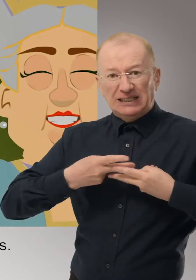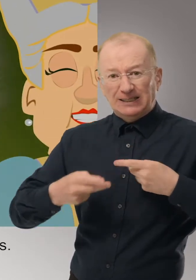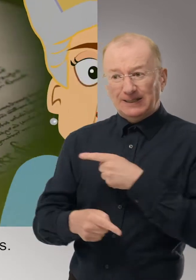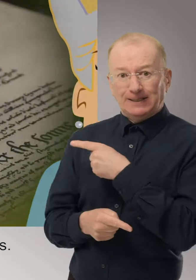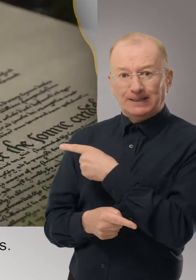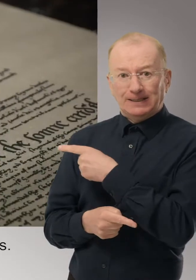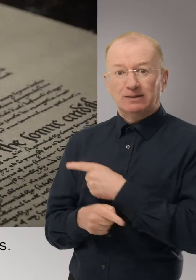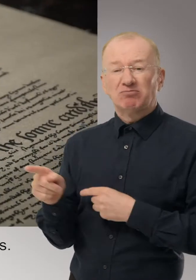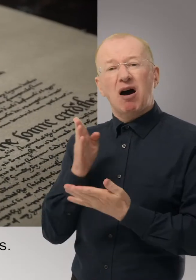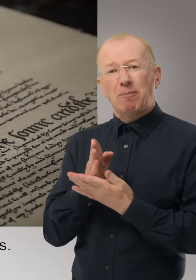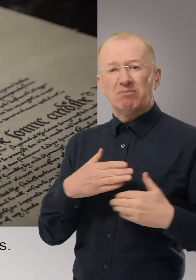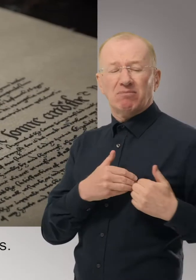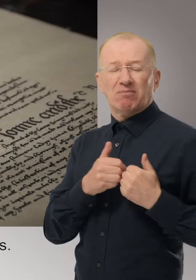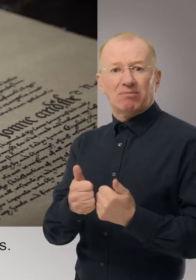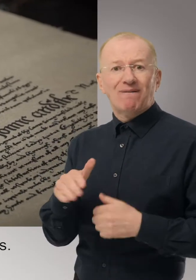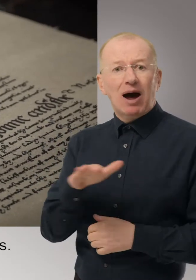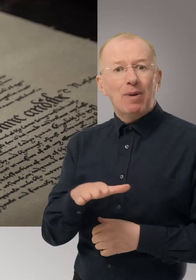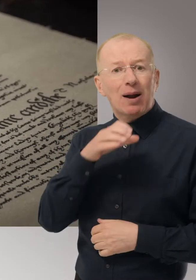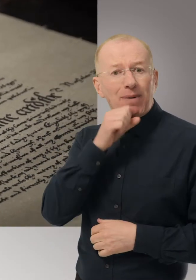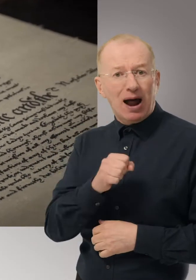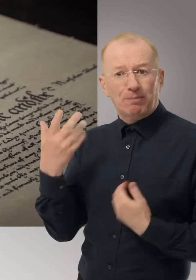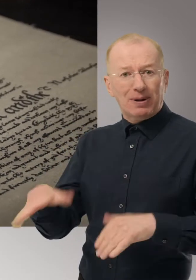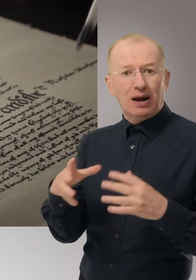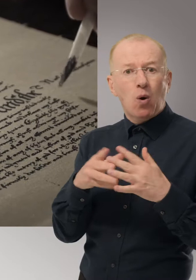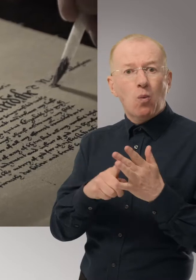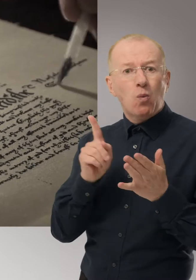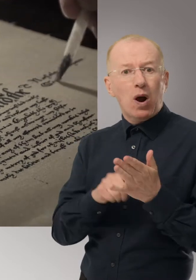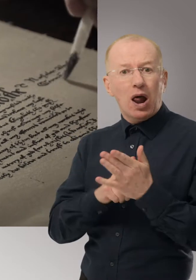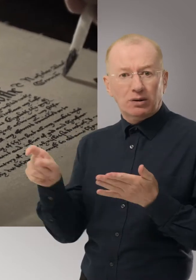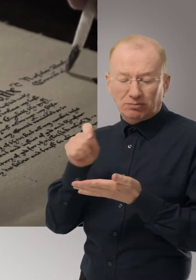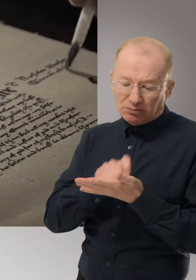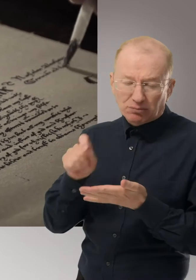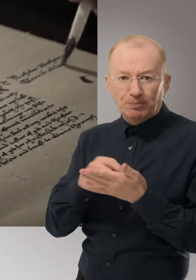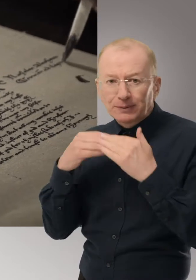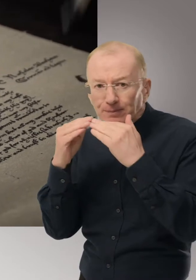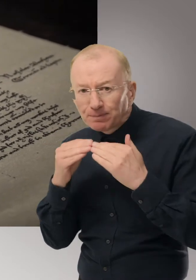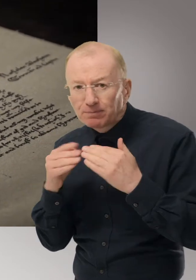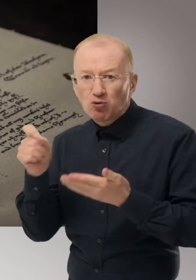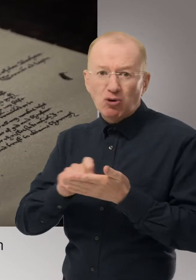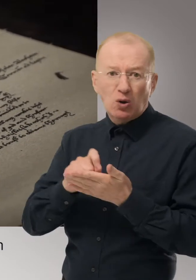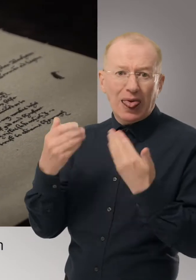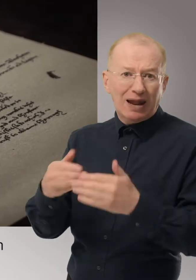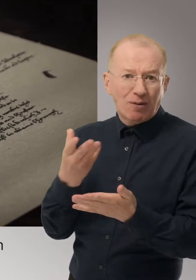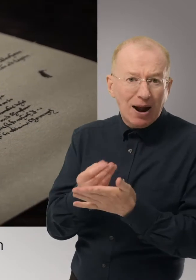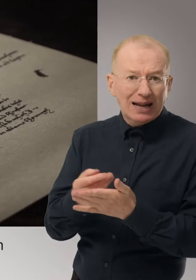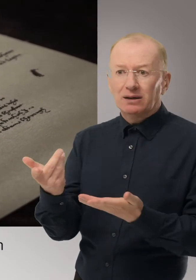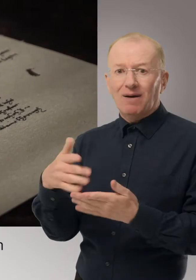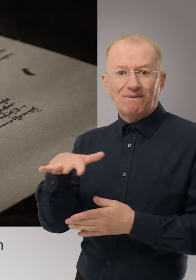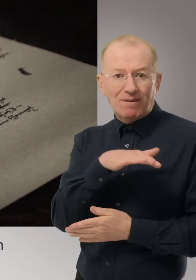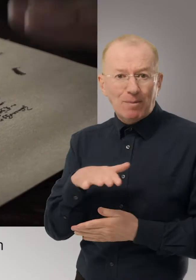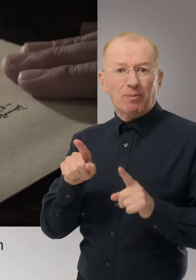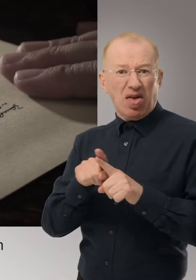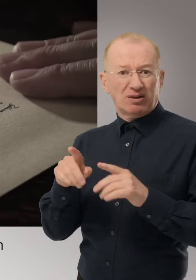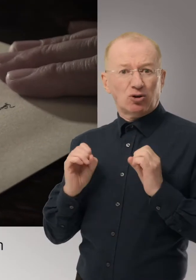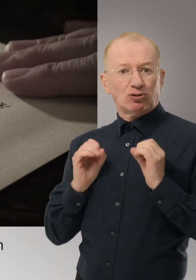days. But he was a kindly family man. I looked over his shoulder whilst his will was drawn up and saw how well he